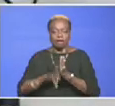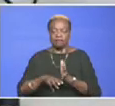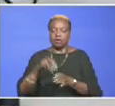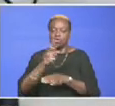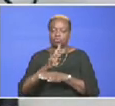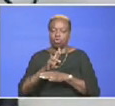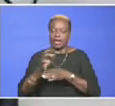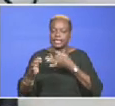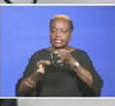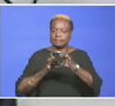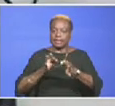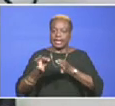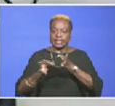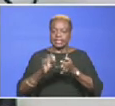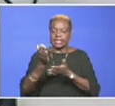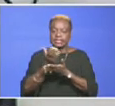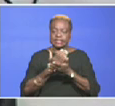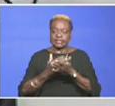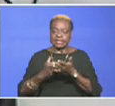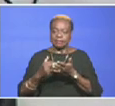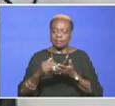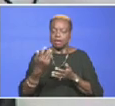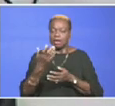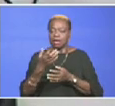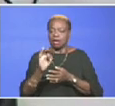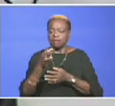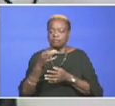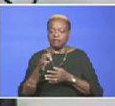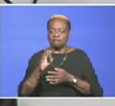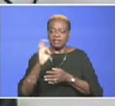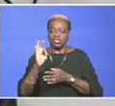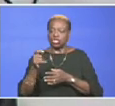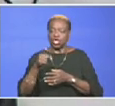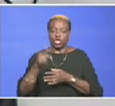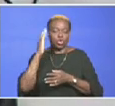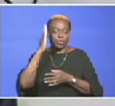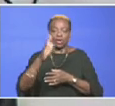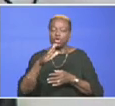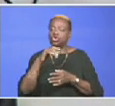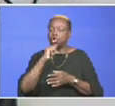You're not going to earn any interest on sand dollars that you hold in a wallet.